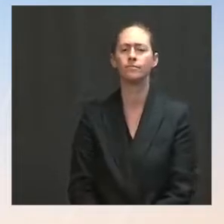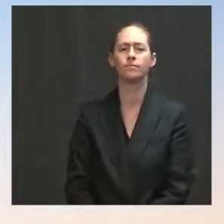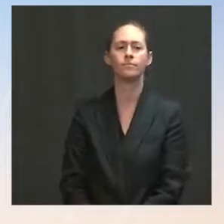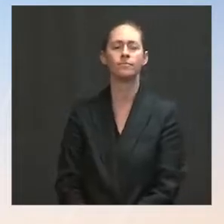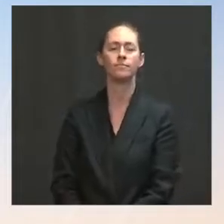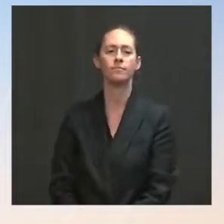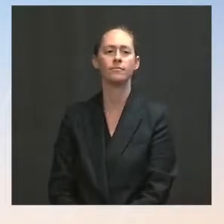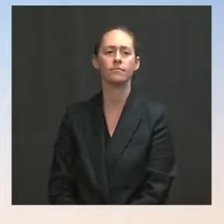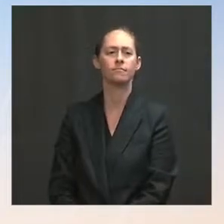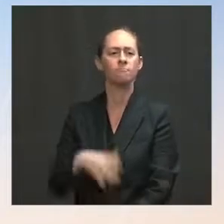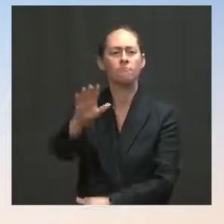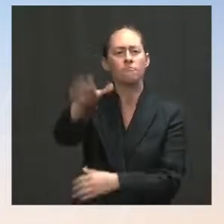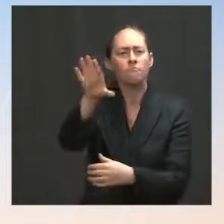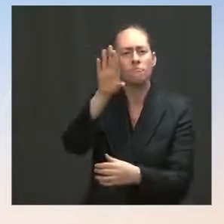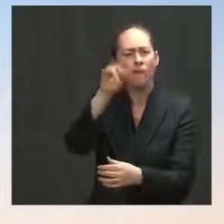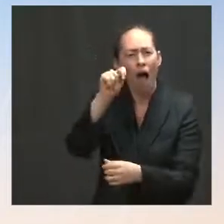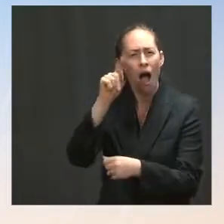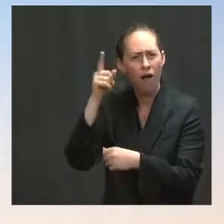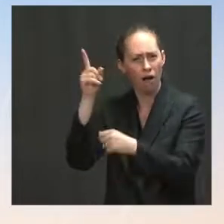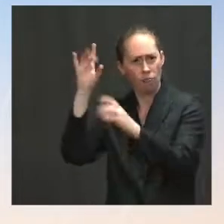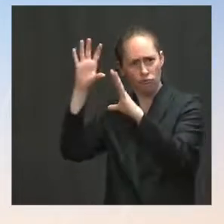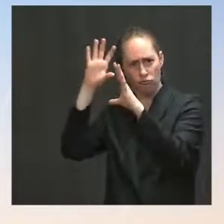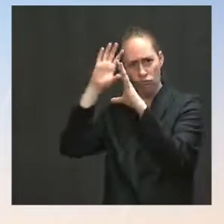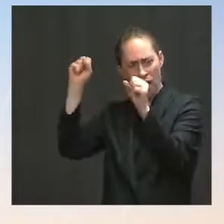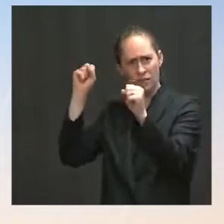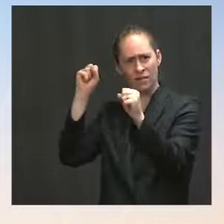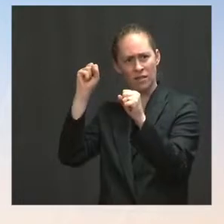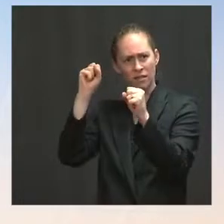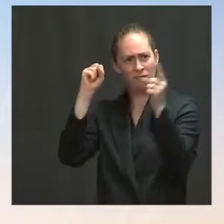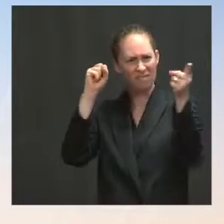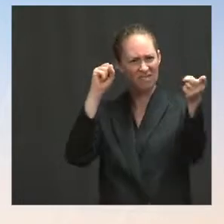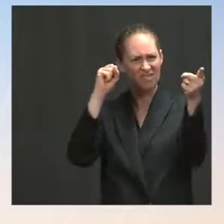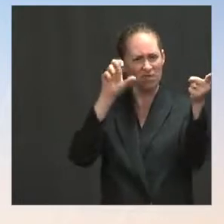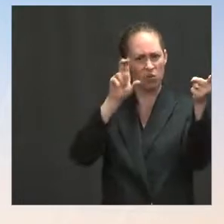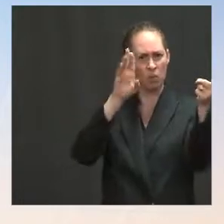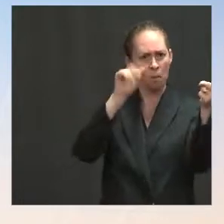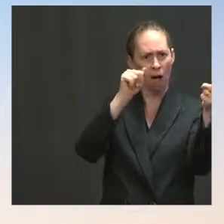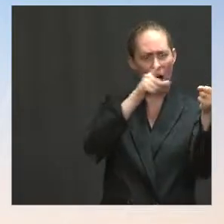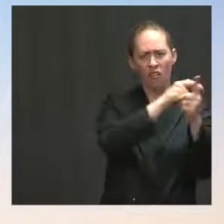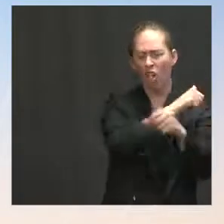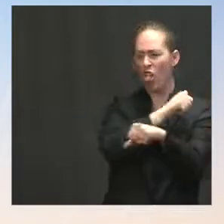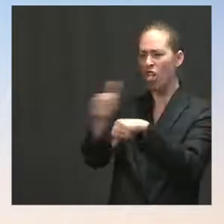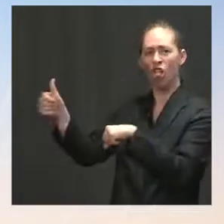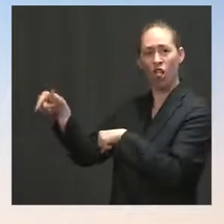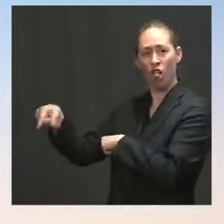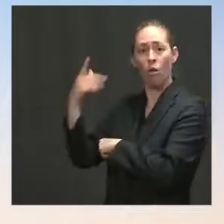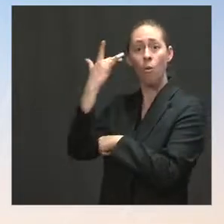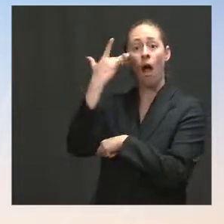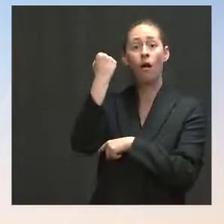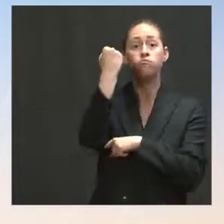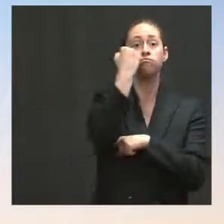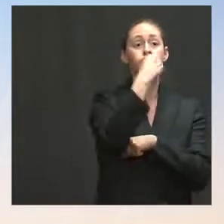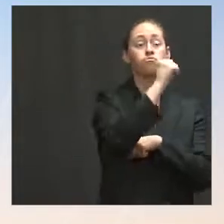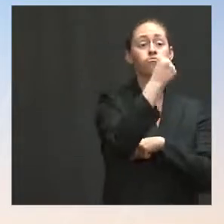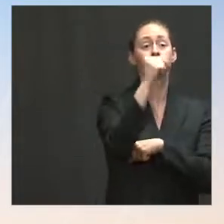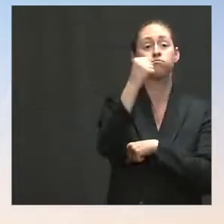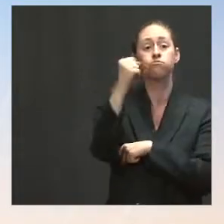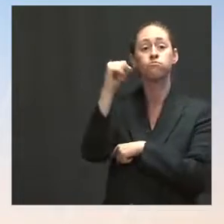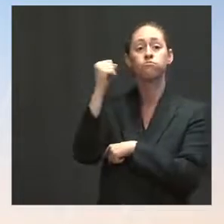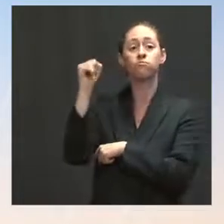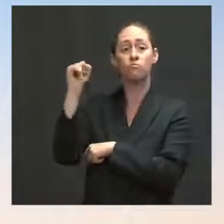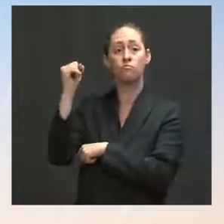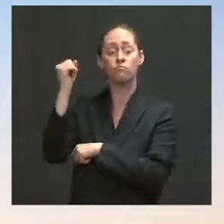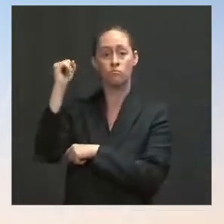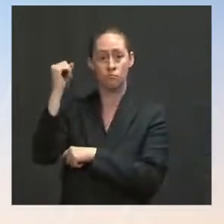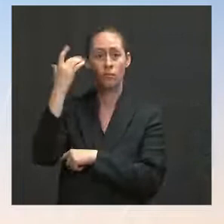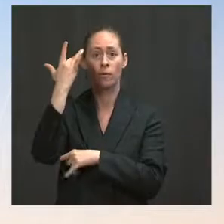of basically fomenting these protests because of the embargo and that leading to a lack of medicine and the